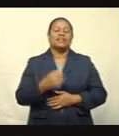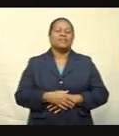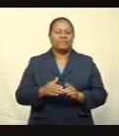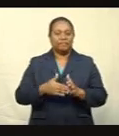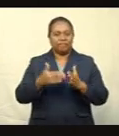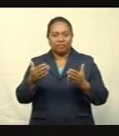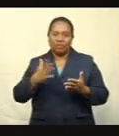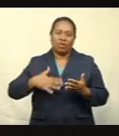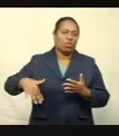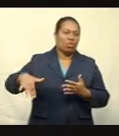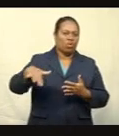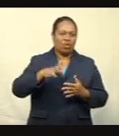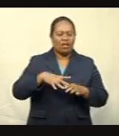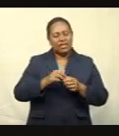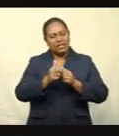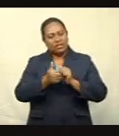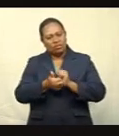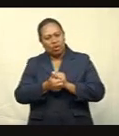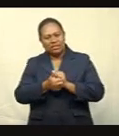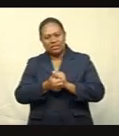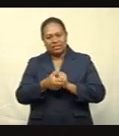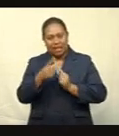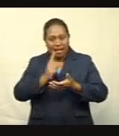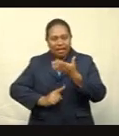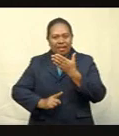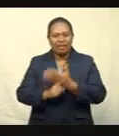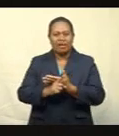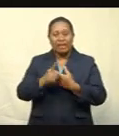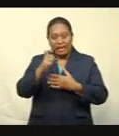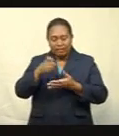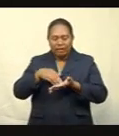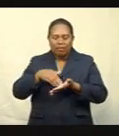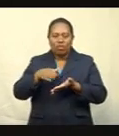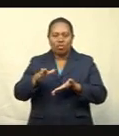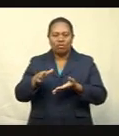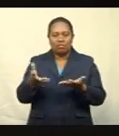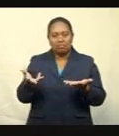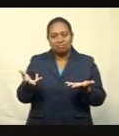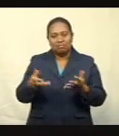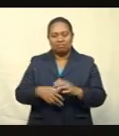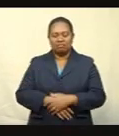to all outdoor sporting tournaments. If approved,